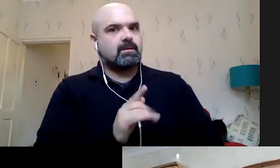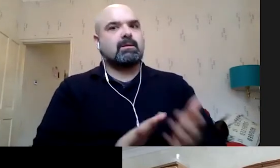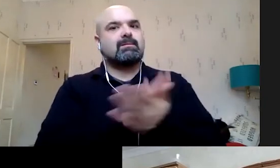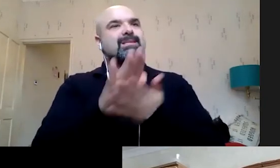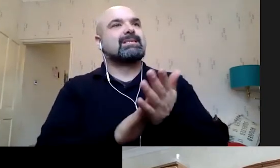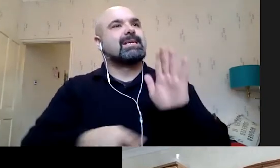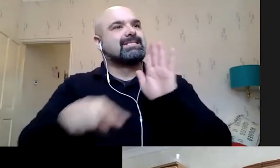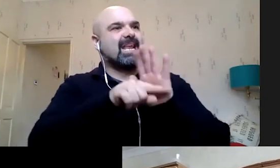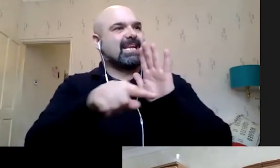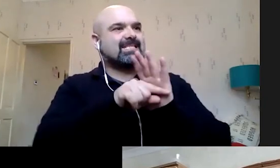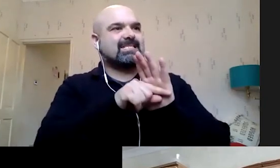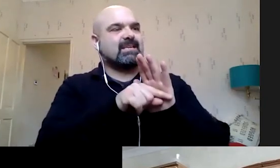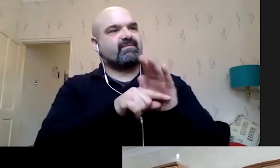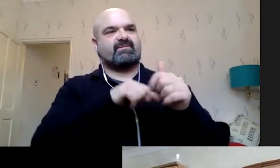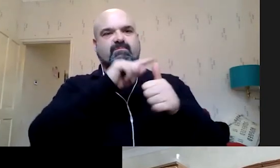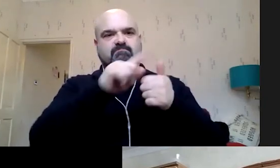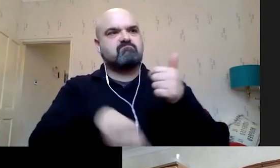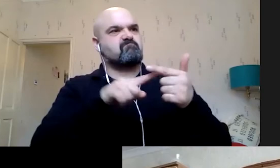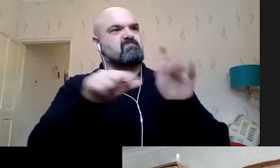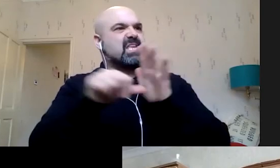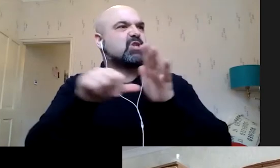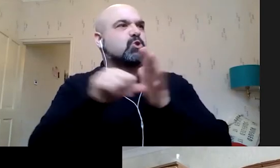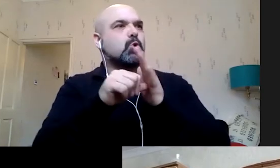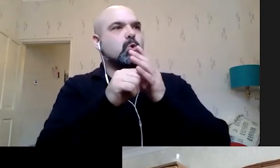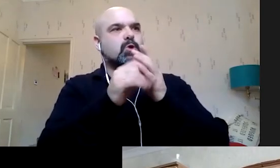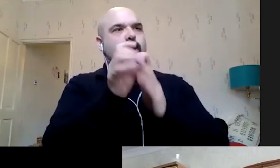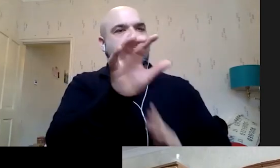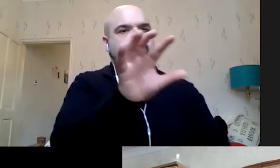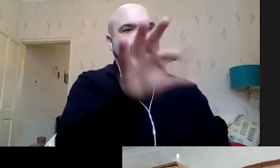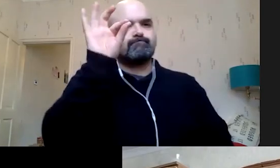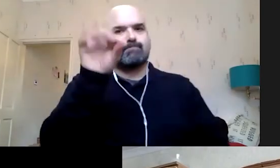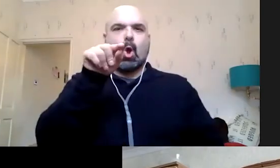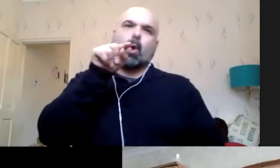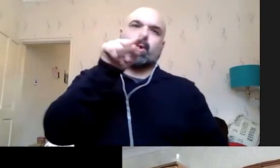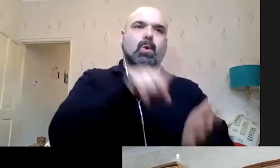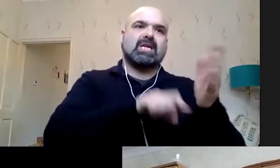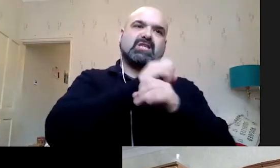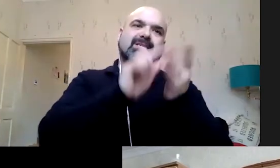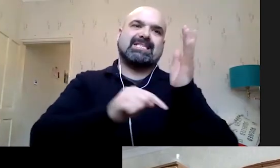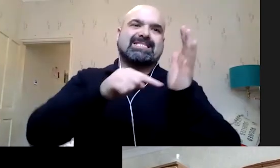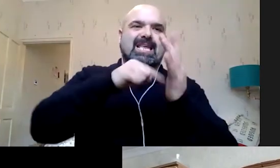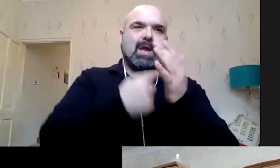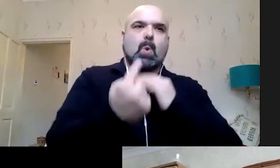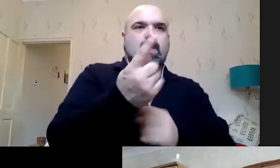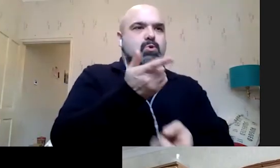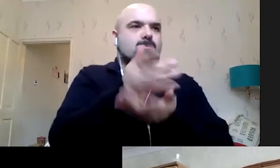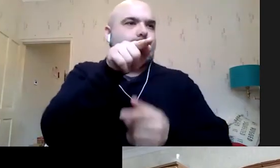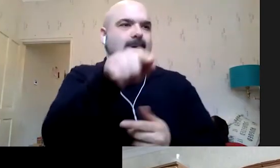it's tackling those issues of singling out, isn't it? So there isn't that singling out